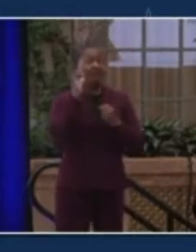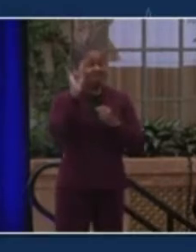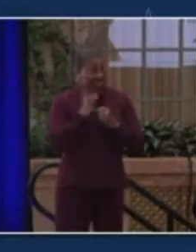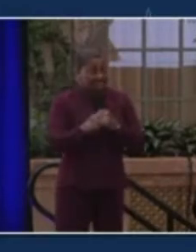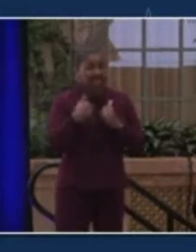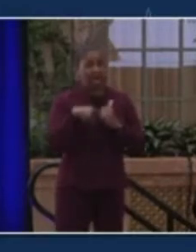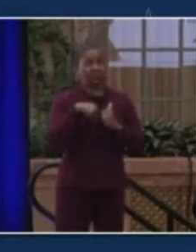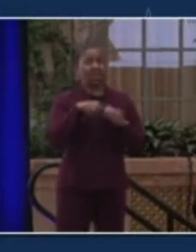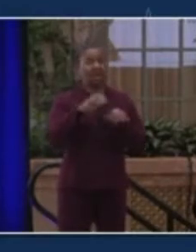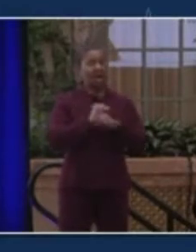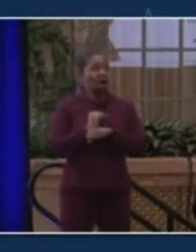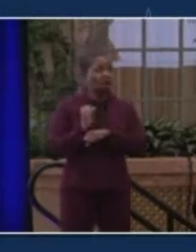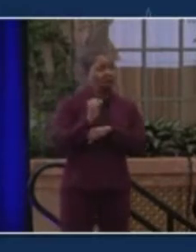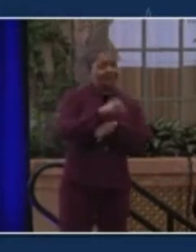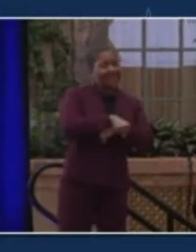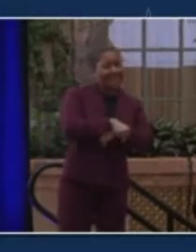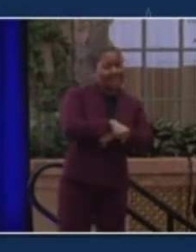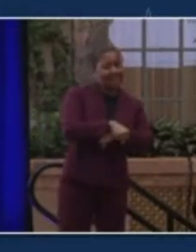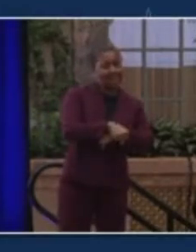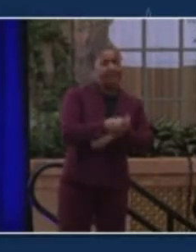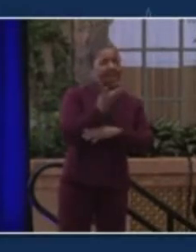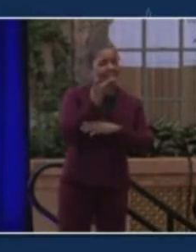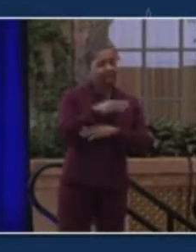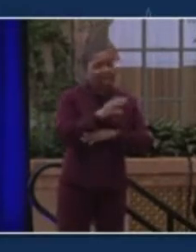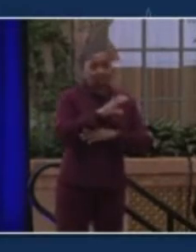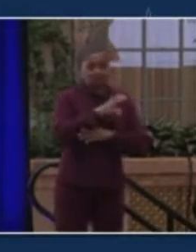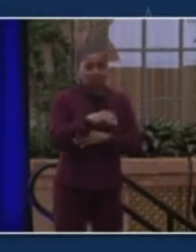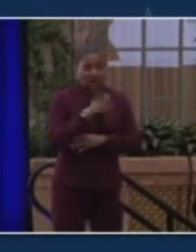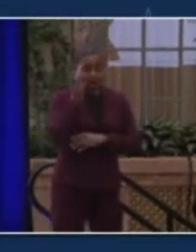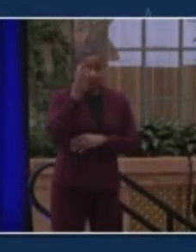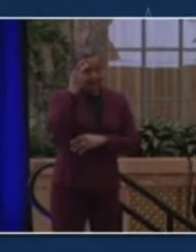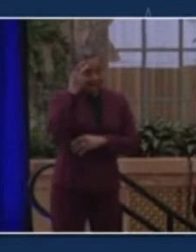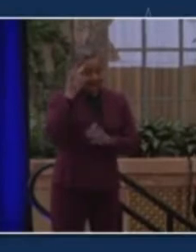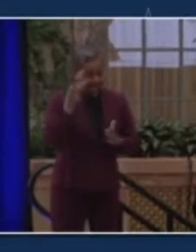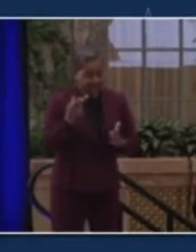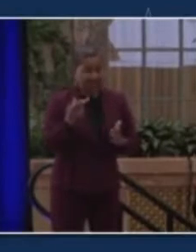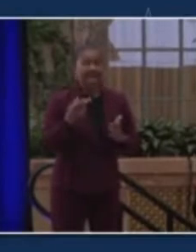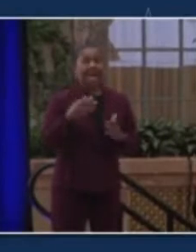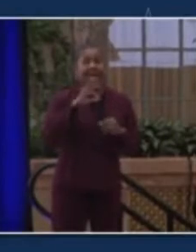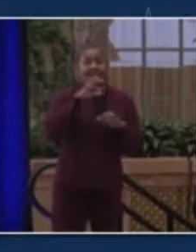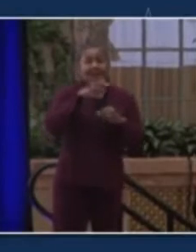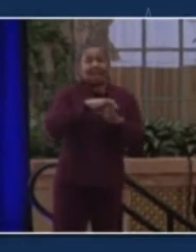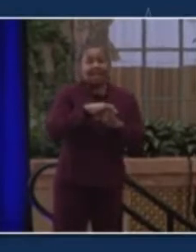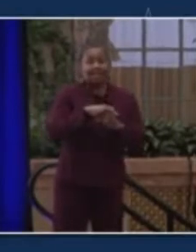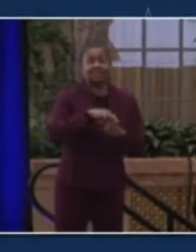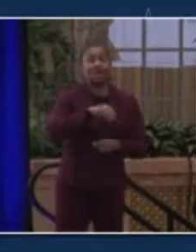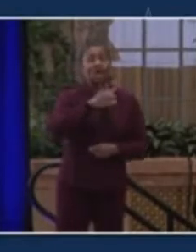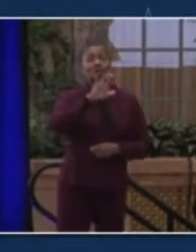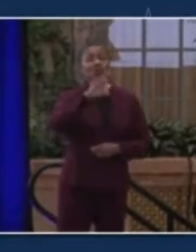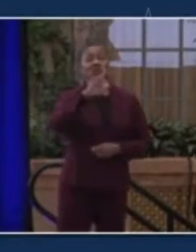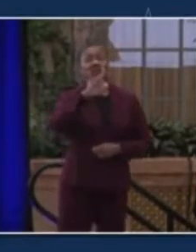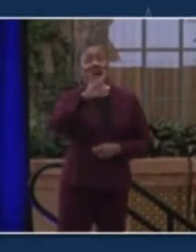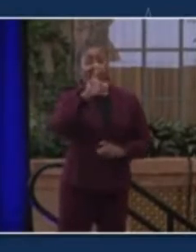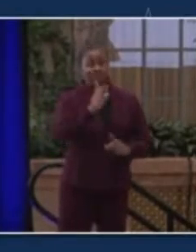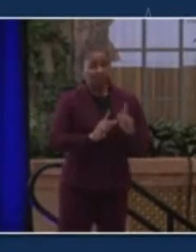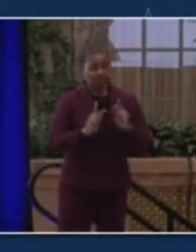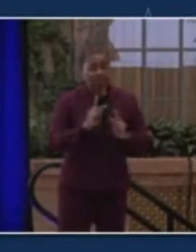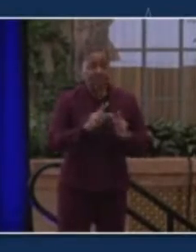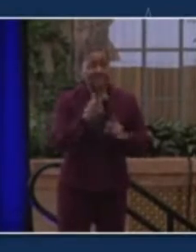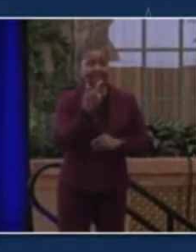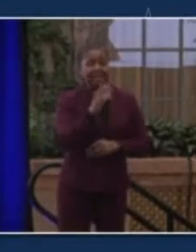how we overcame the bad Chicago politics and elected 25 people